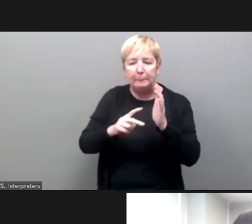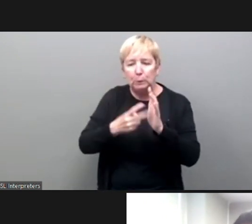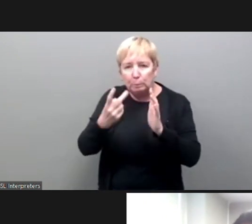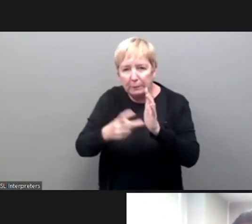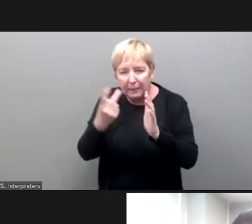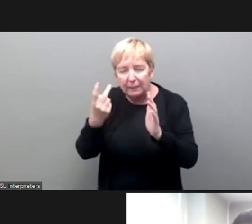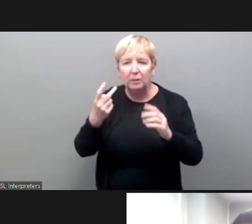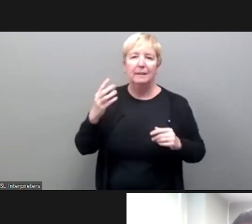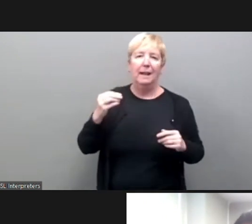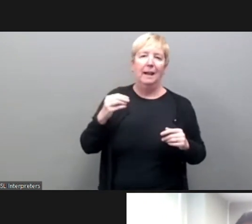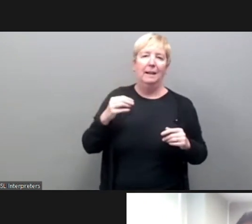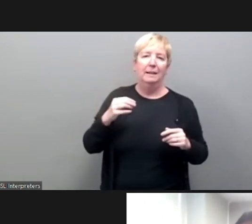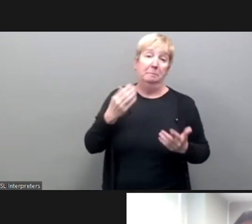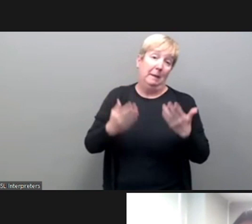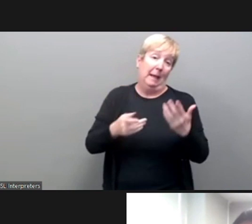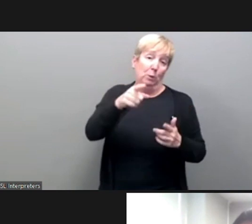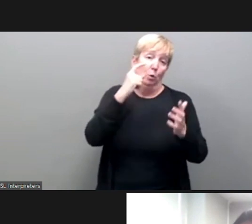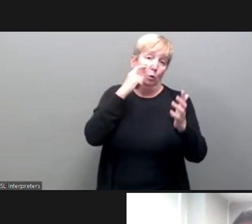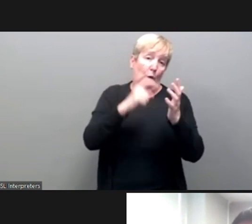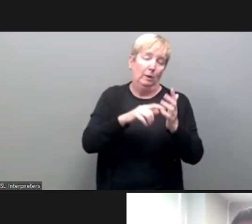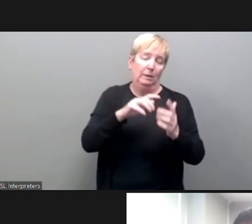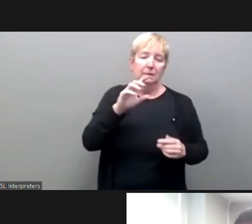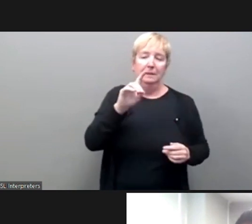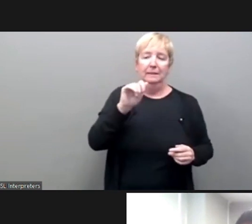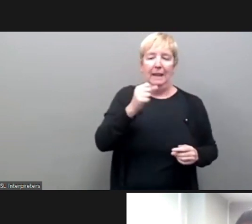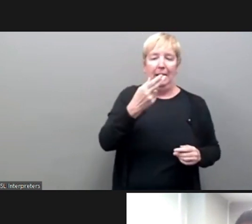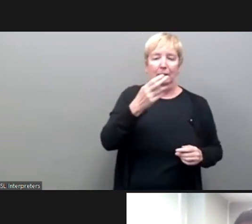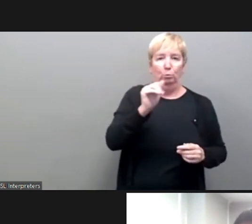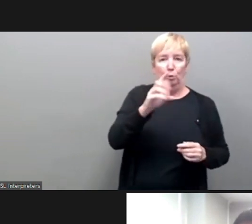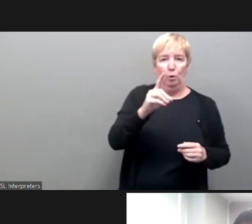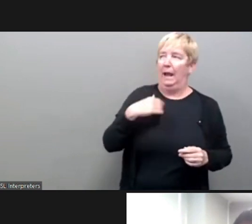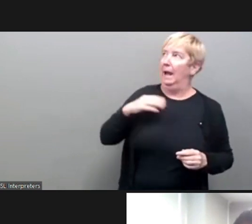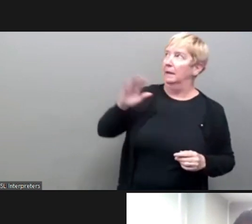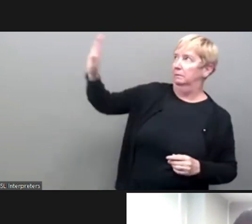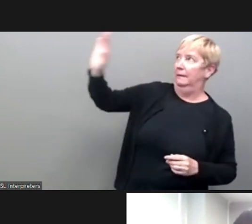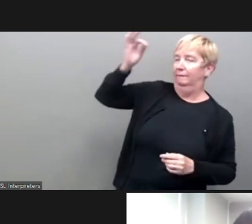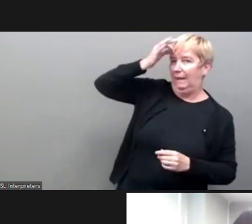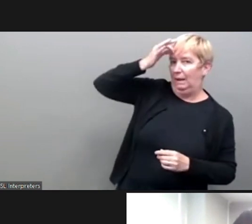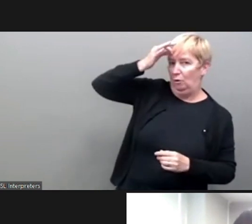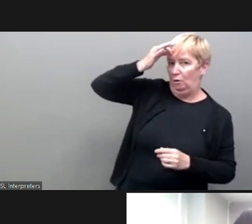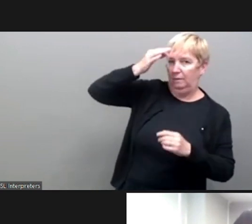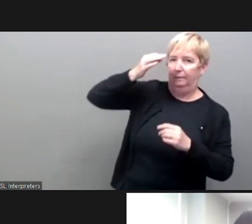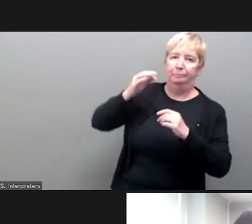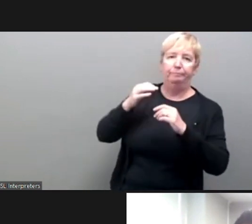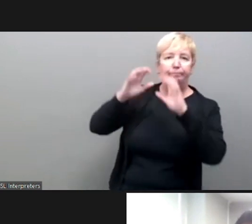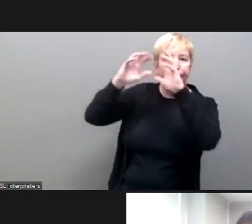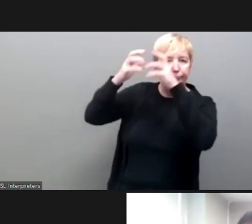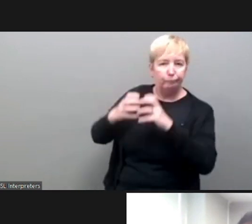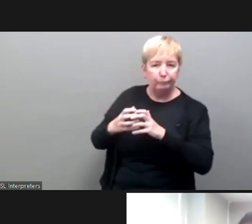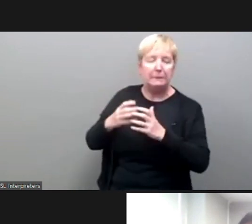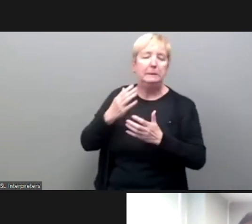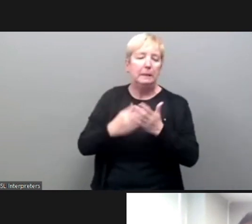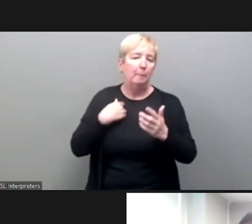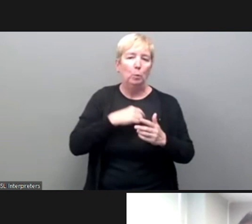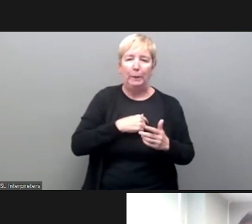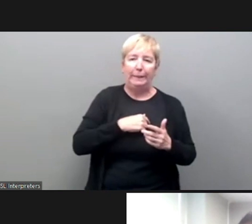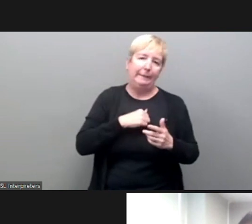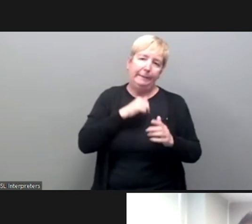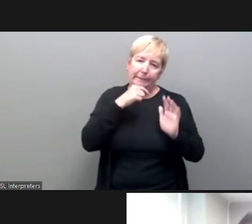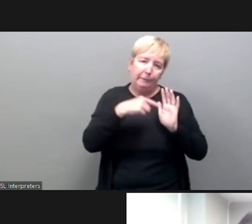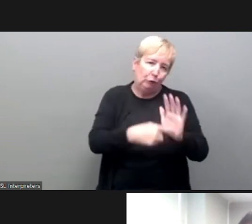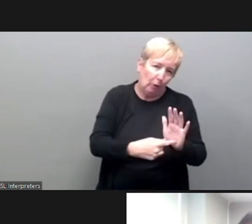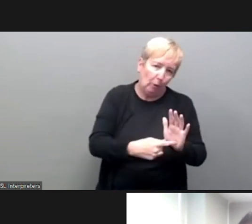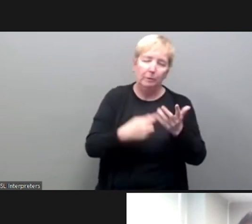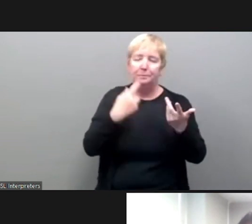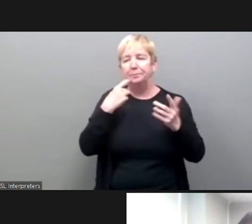data, I don't know if you notice on the dashboard, there's like federal data. And so there were certain data sets that we didn't have visibility on, such